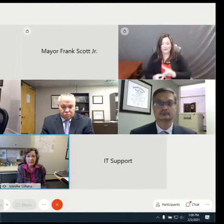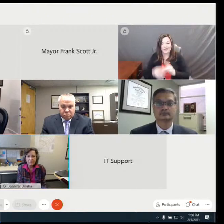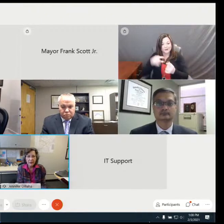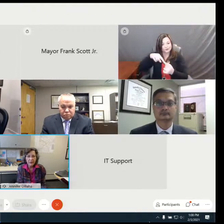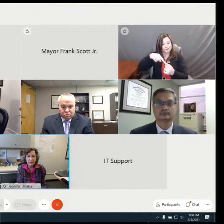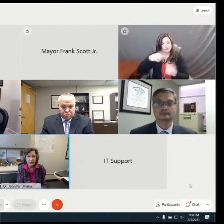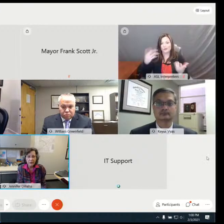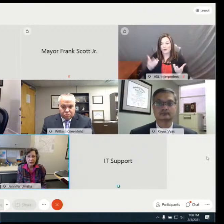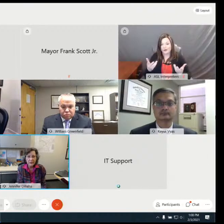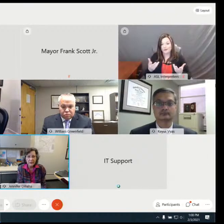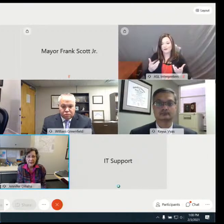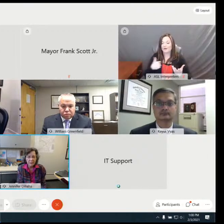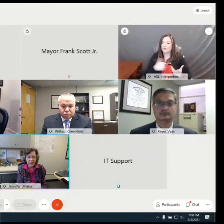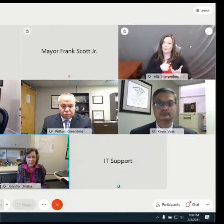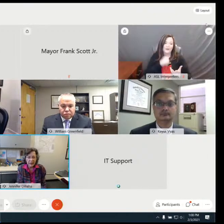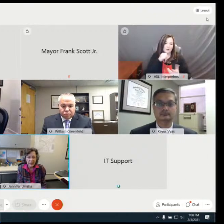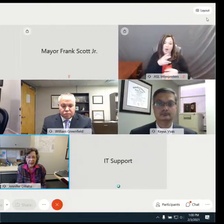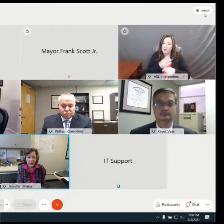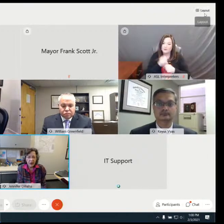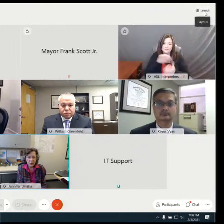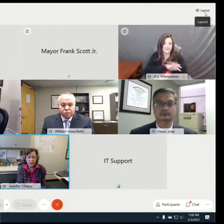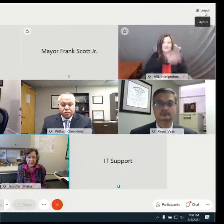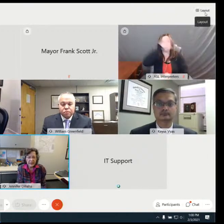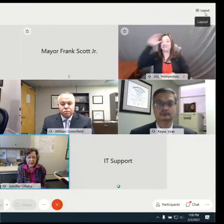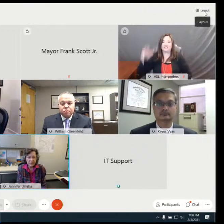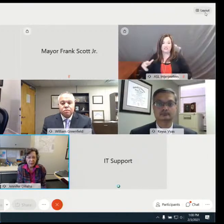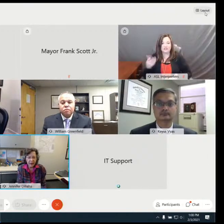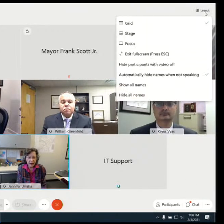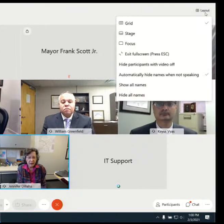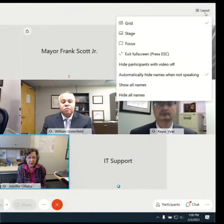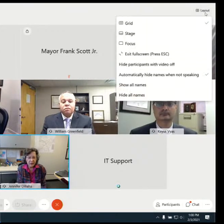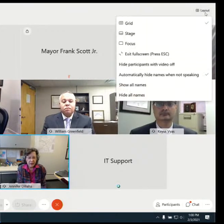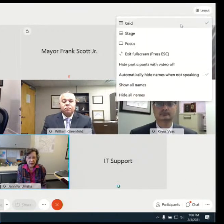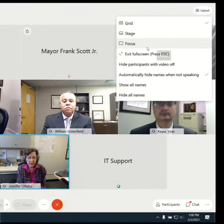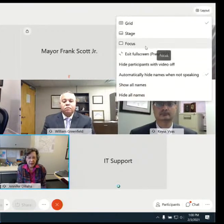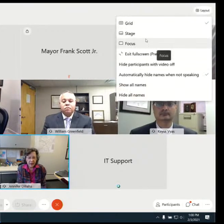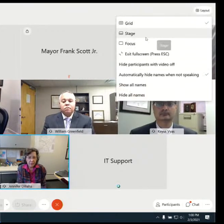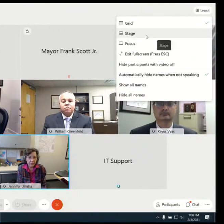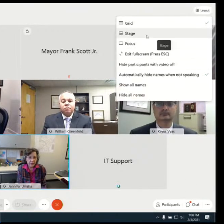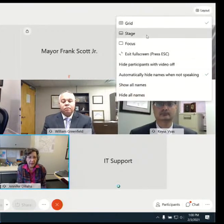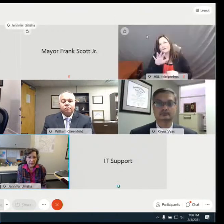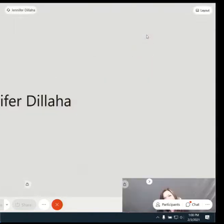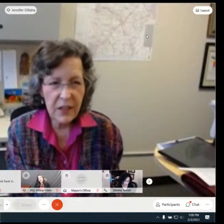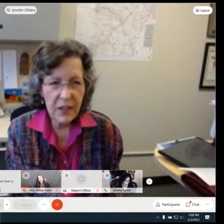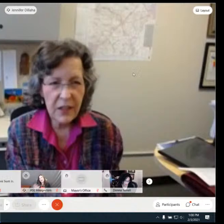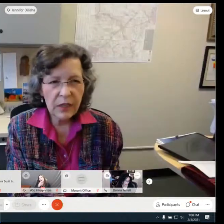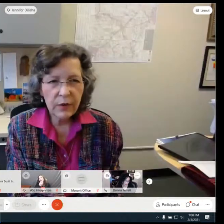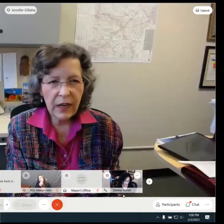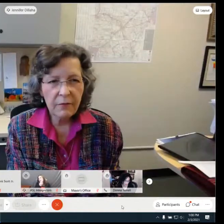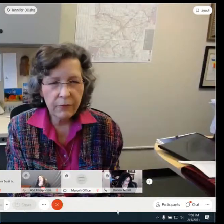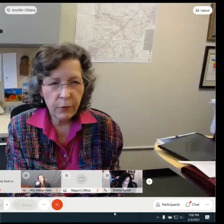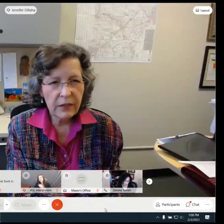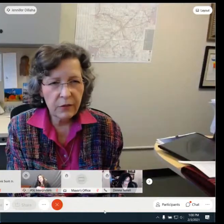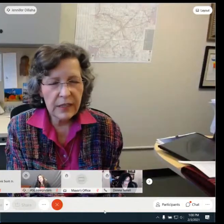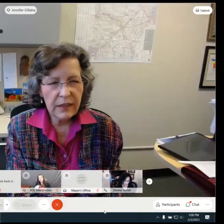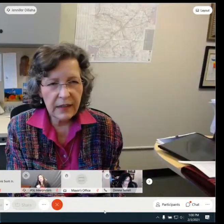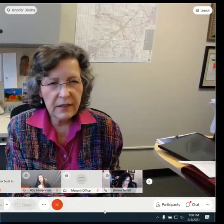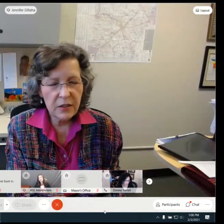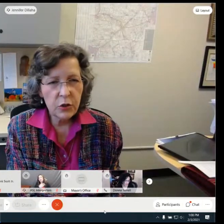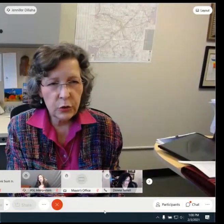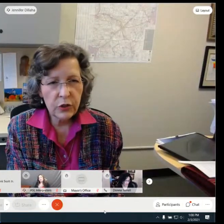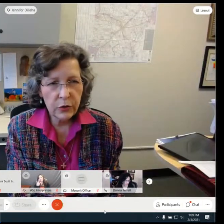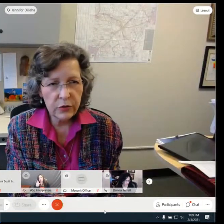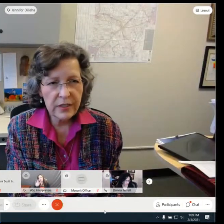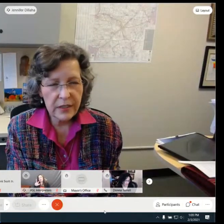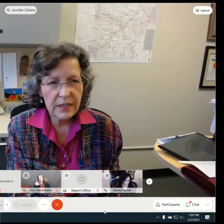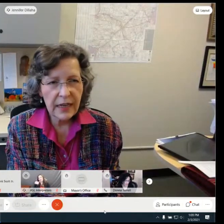we receive very few doses. Maybe we receive about, I think this week we got